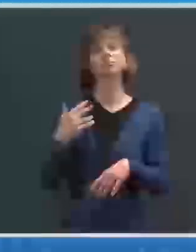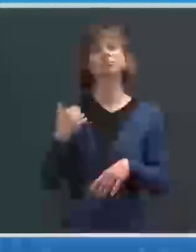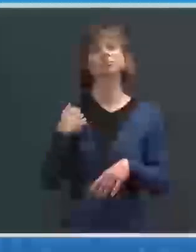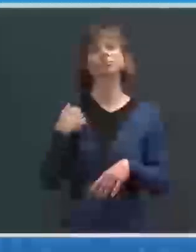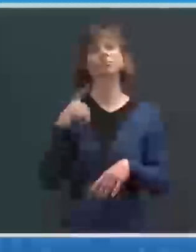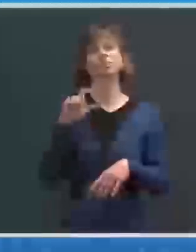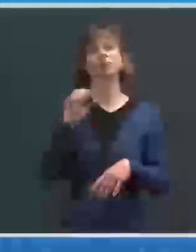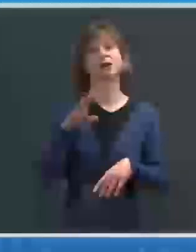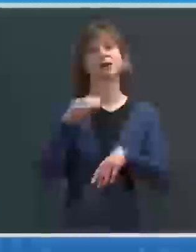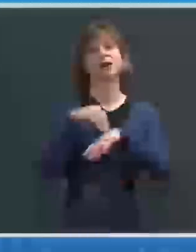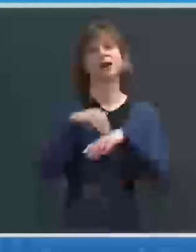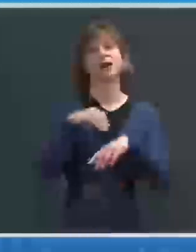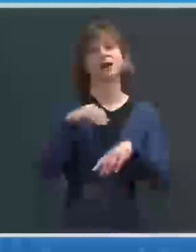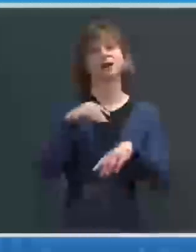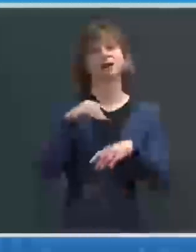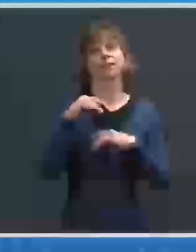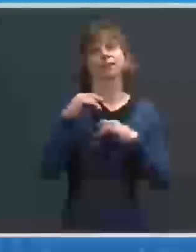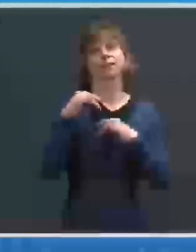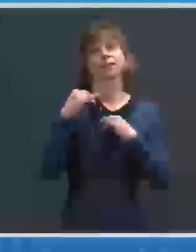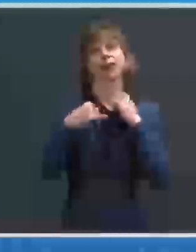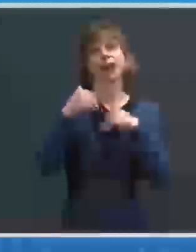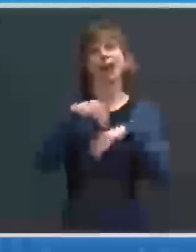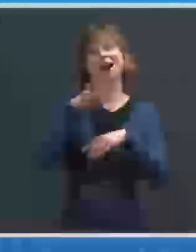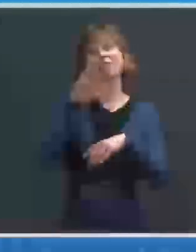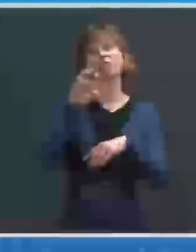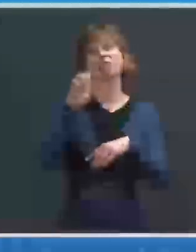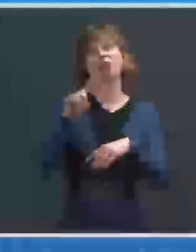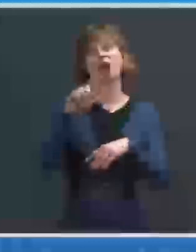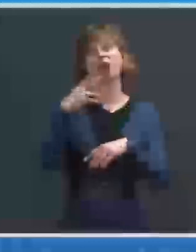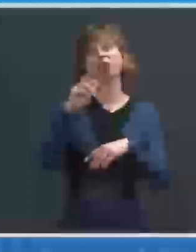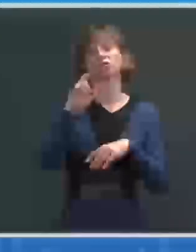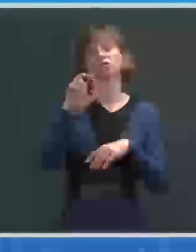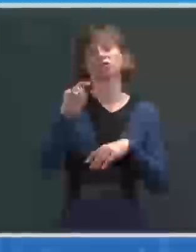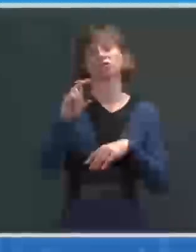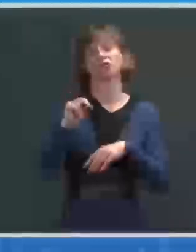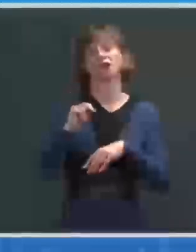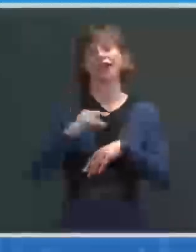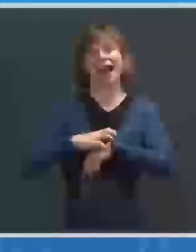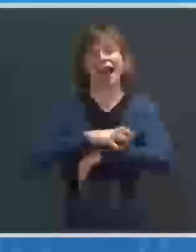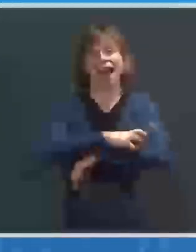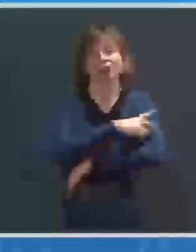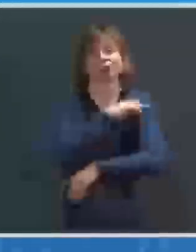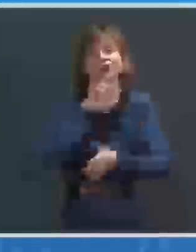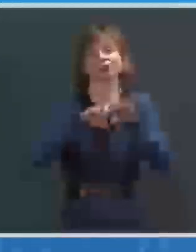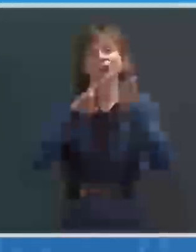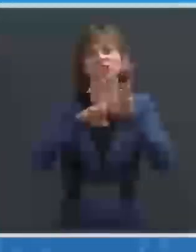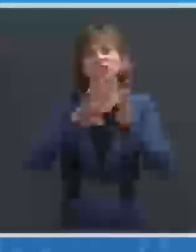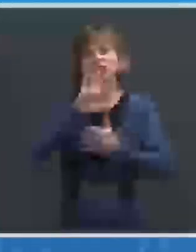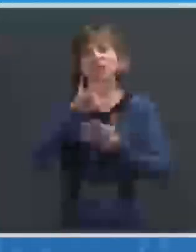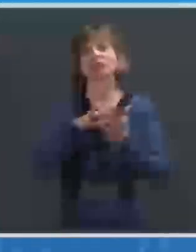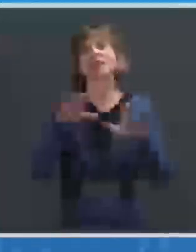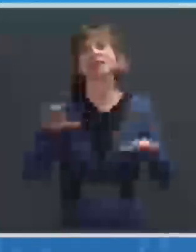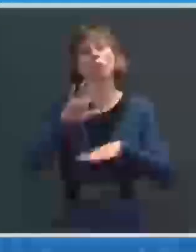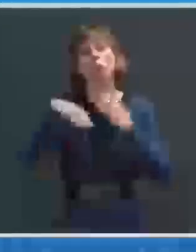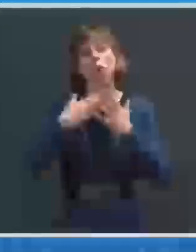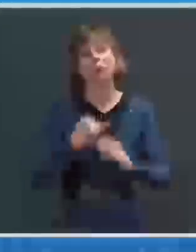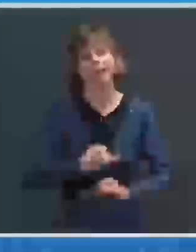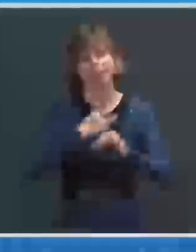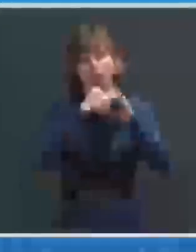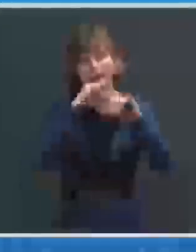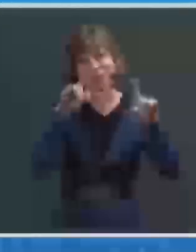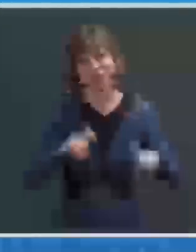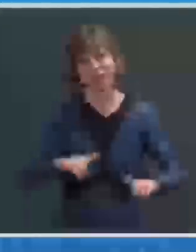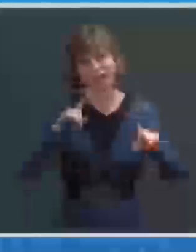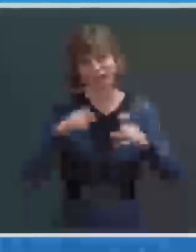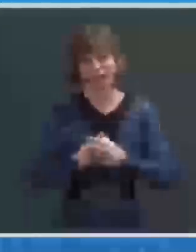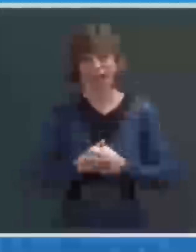the HVTN at the Fred Hutchinson Cancer Research Center performed all the immunological testing. The Data and